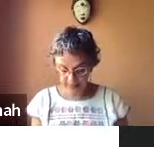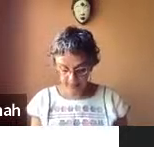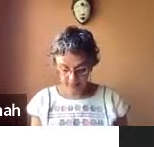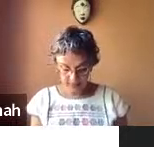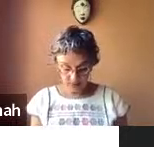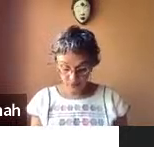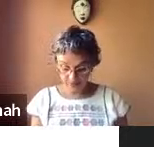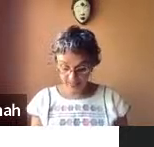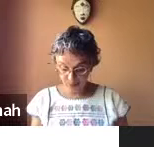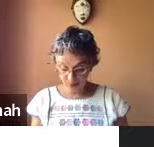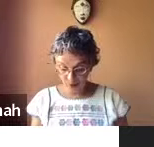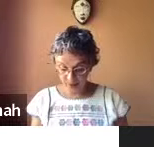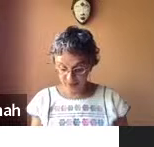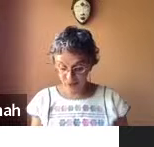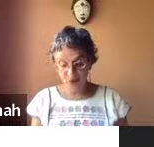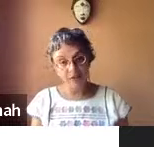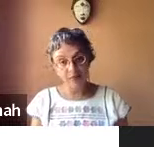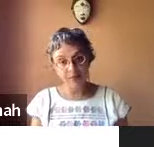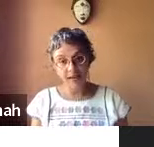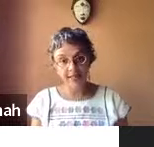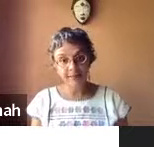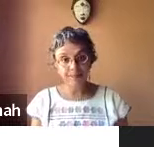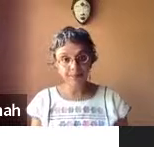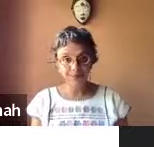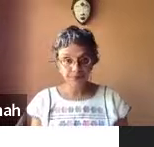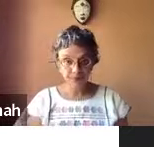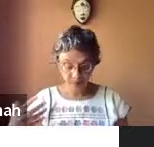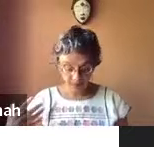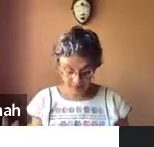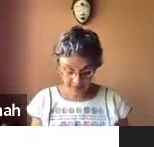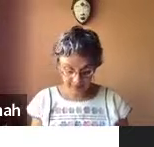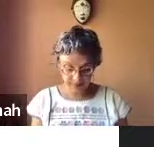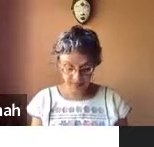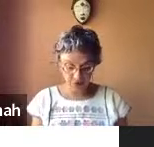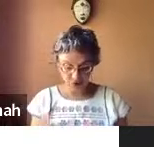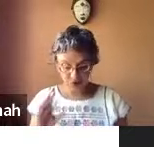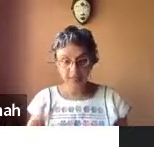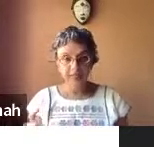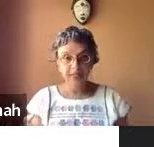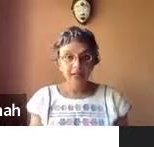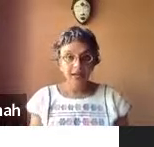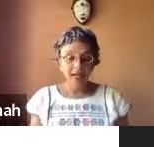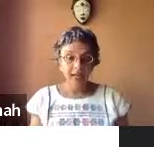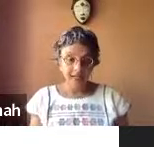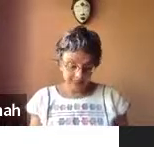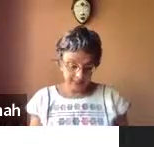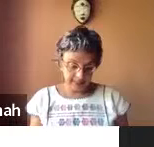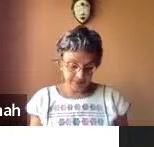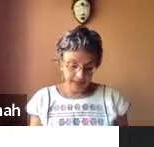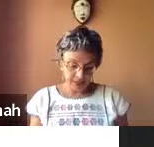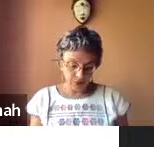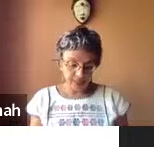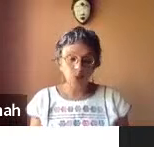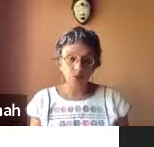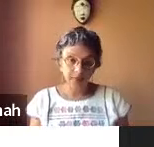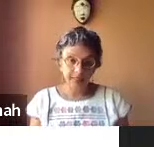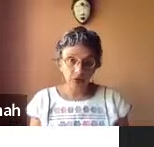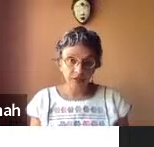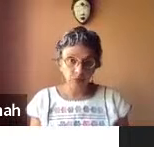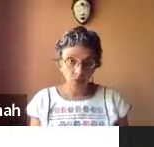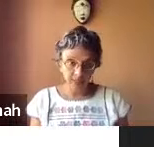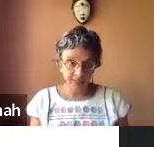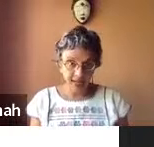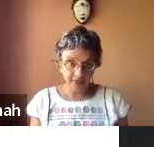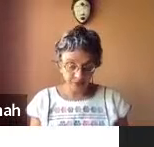economy, where labor laws do not apply, this measure is evaluated